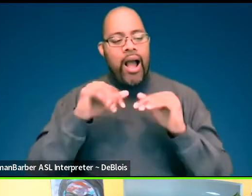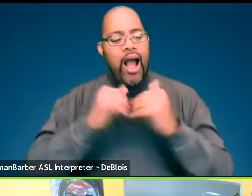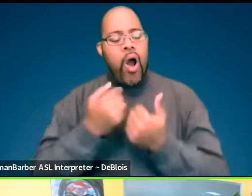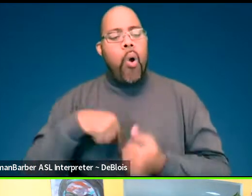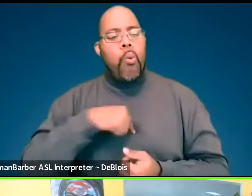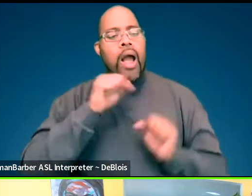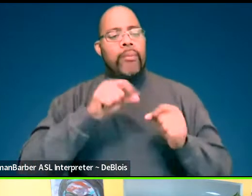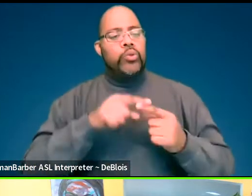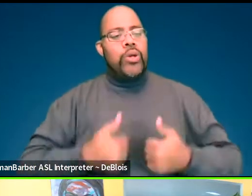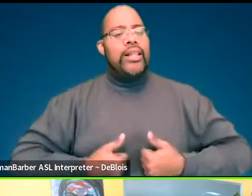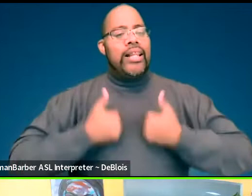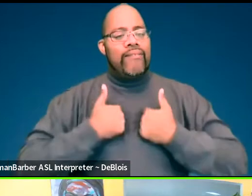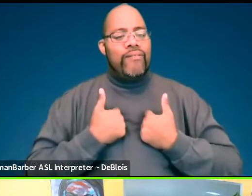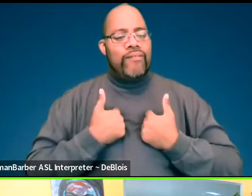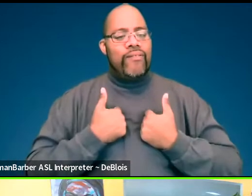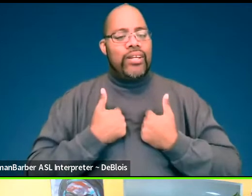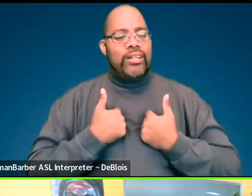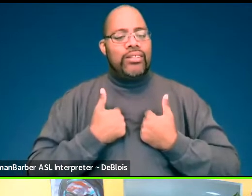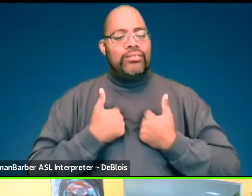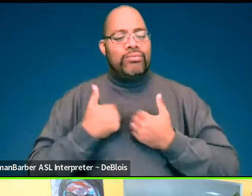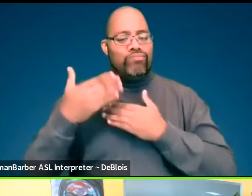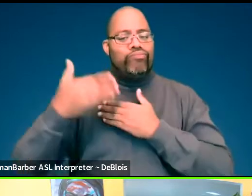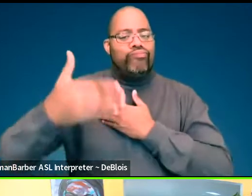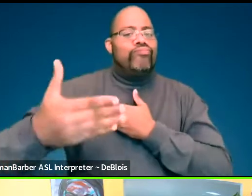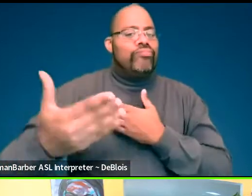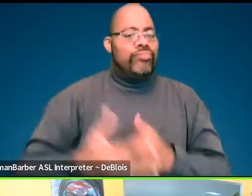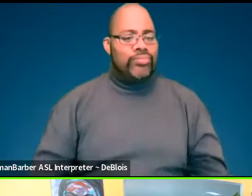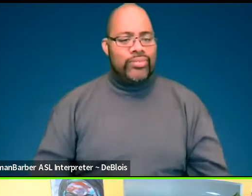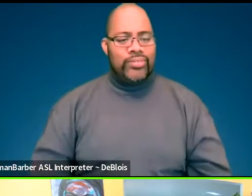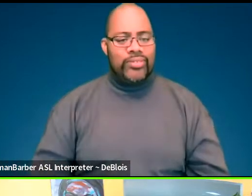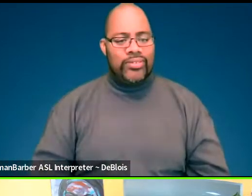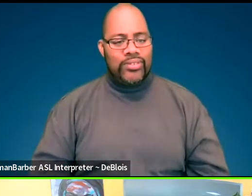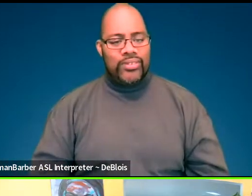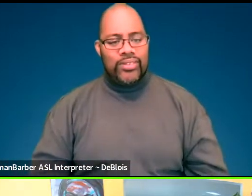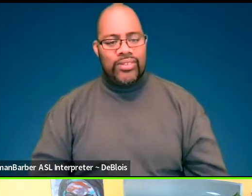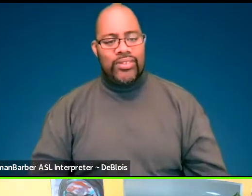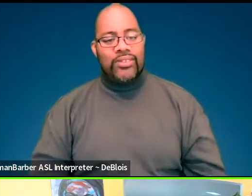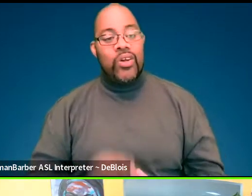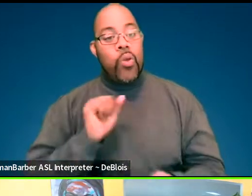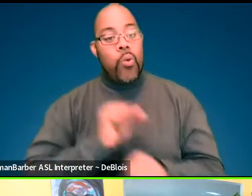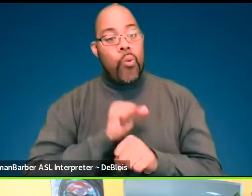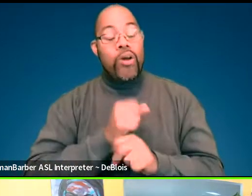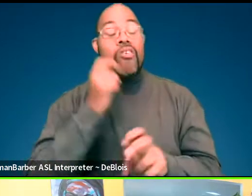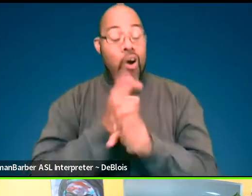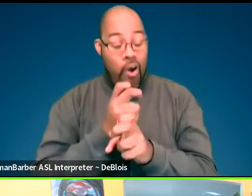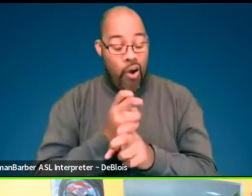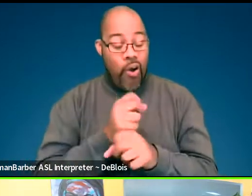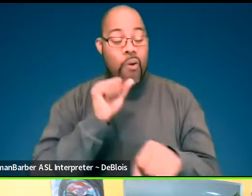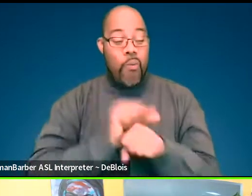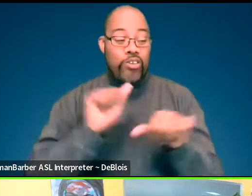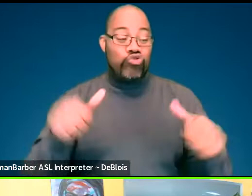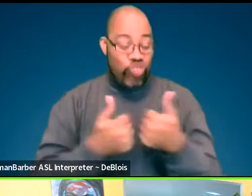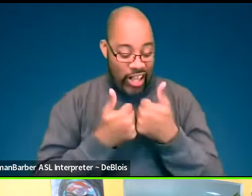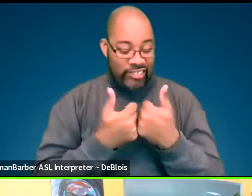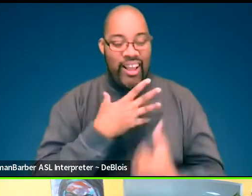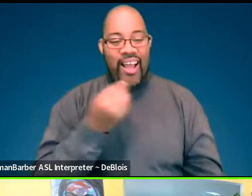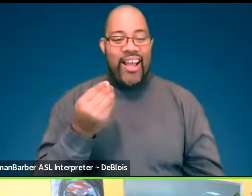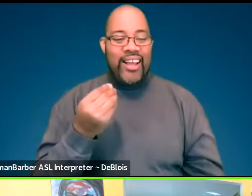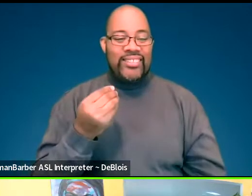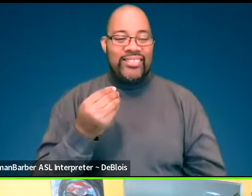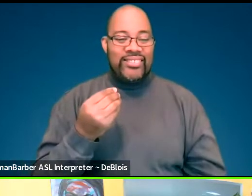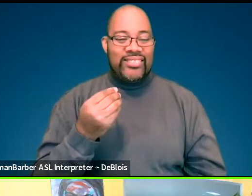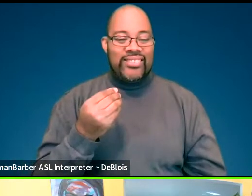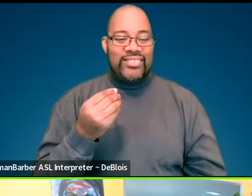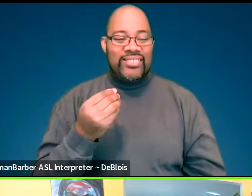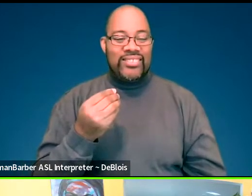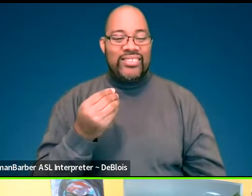able to live today as well. So the work is hard, the work is challenging, and the